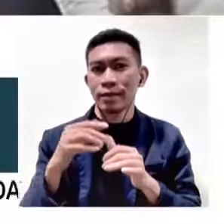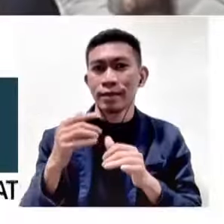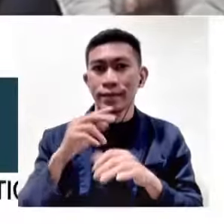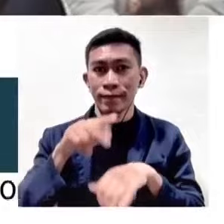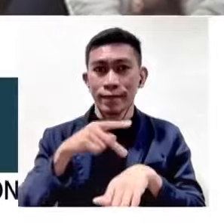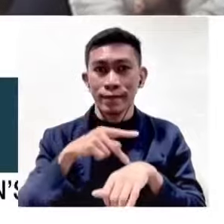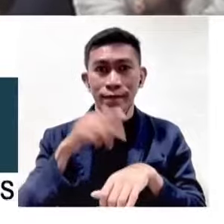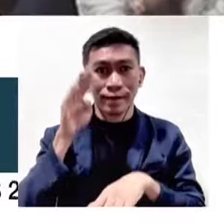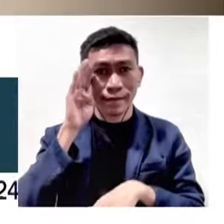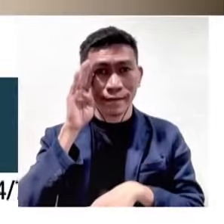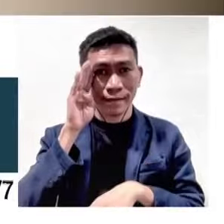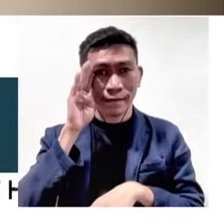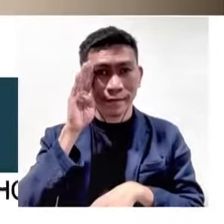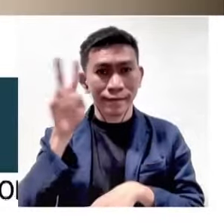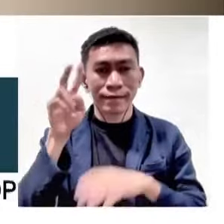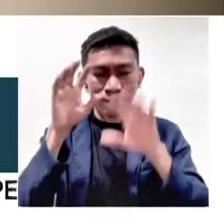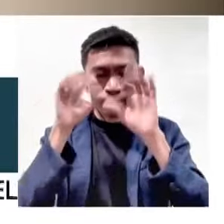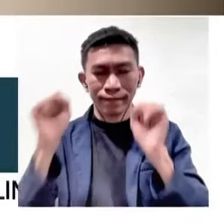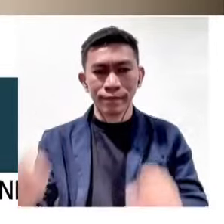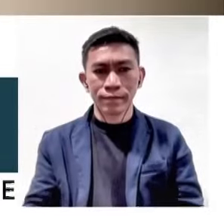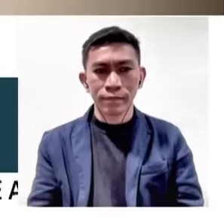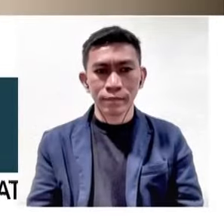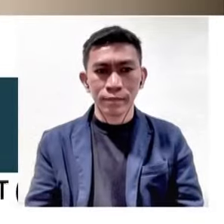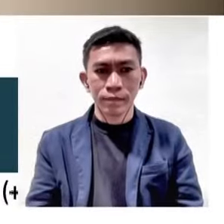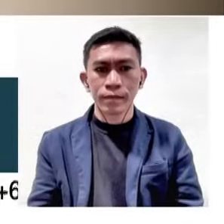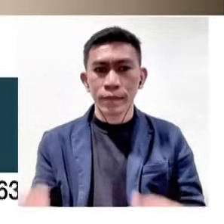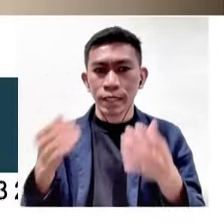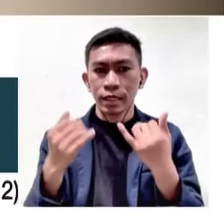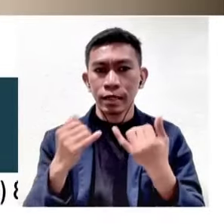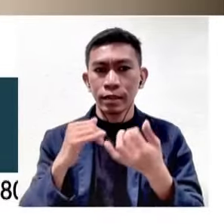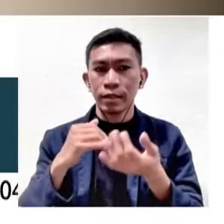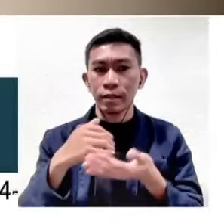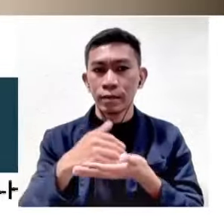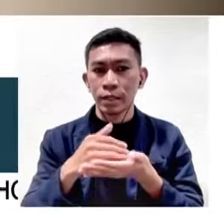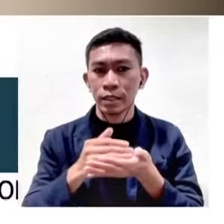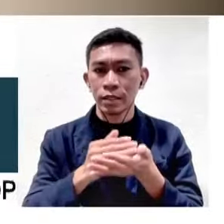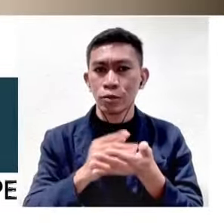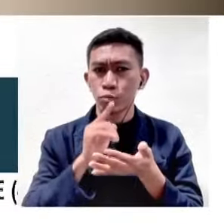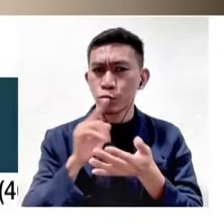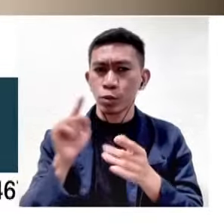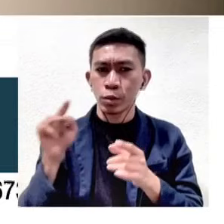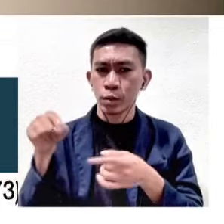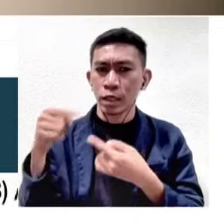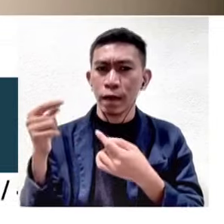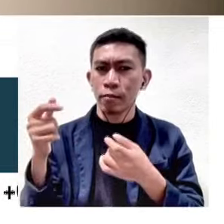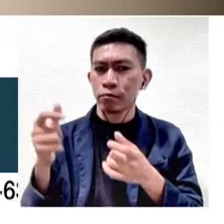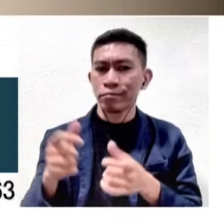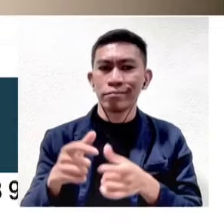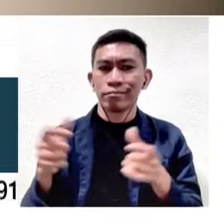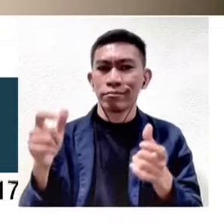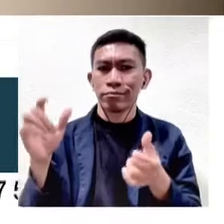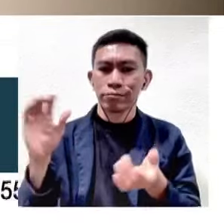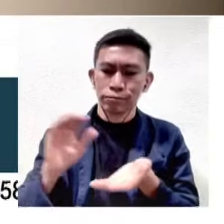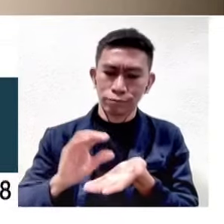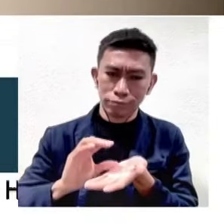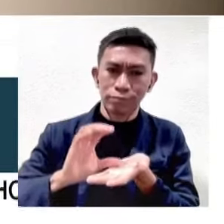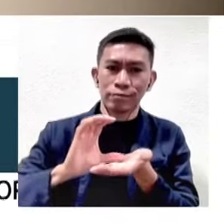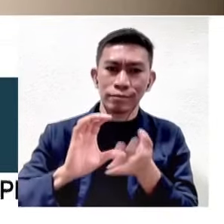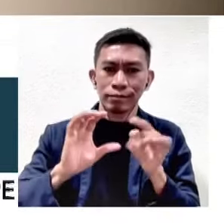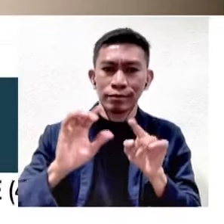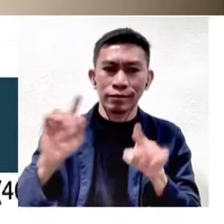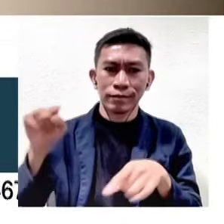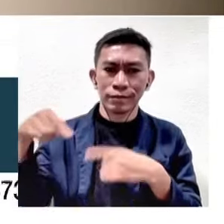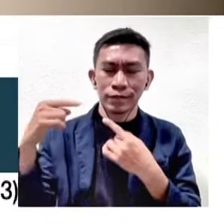Itong taon na to na 2024 national budget, itong pinakamalaking budget ay isa sa tampi natin para sa